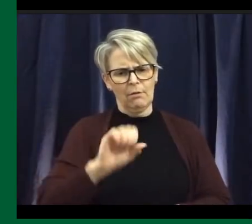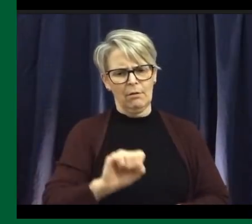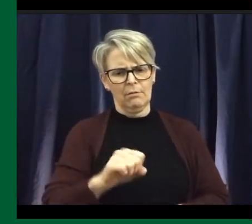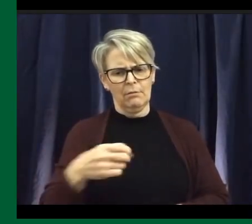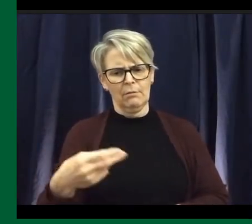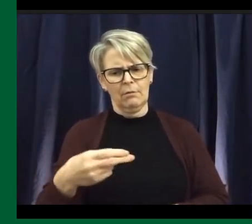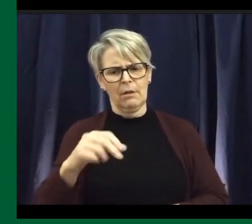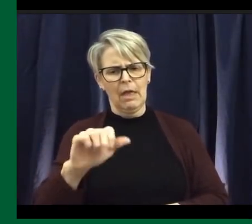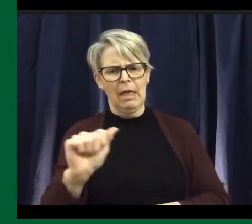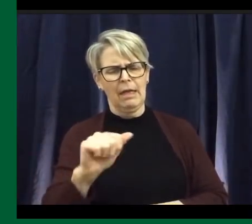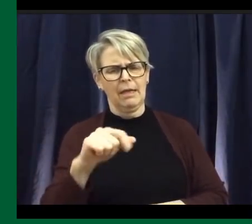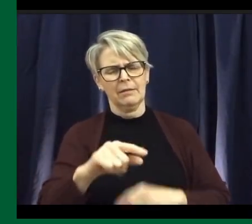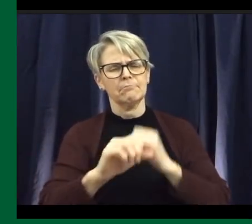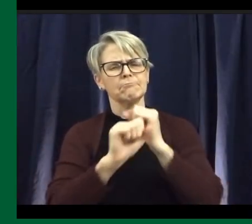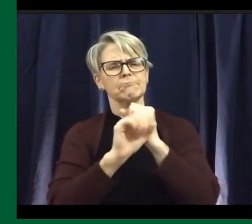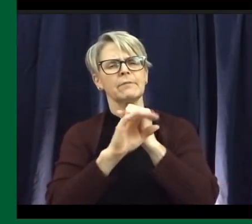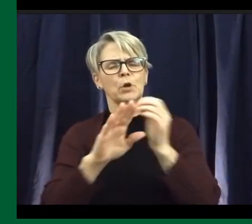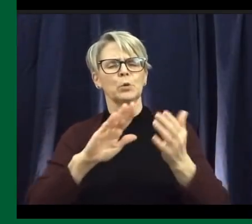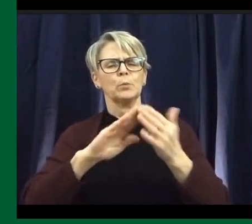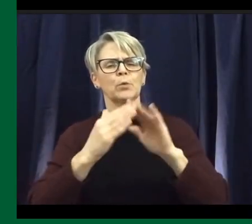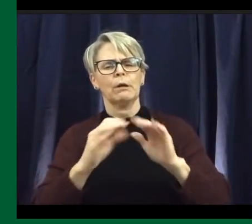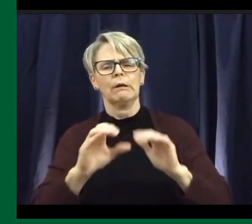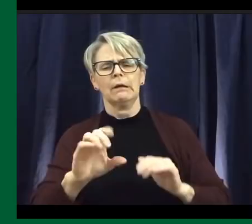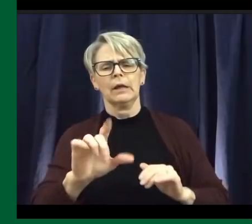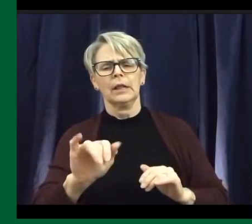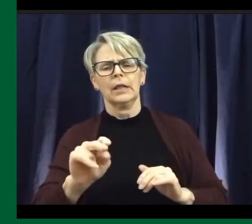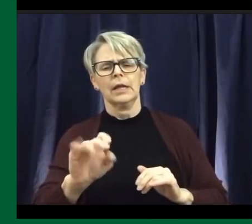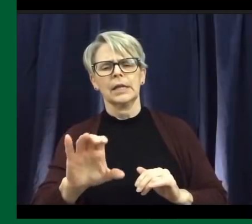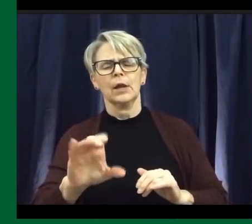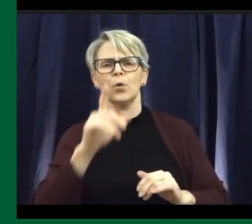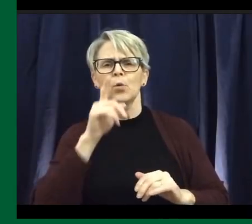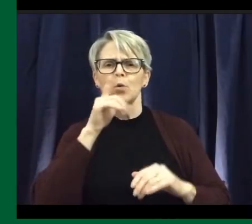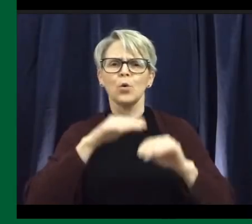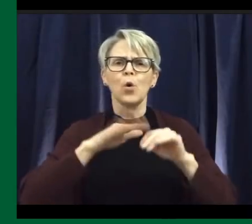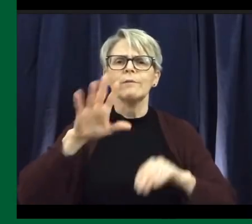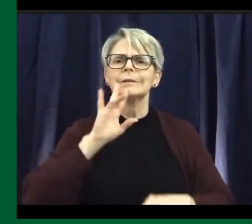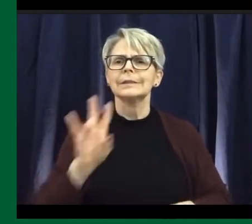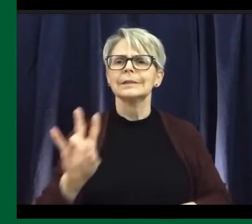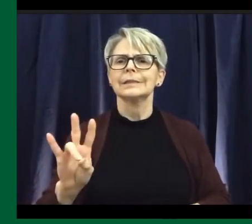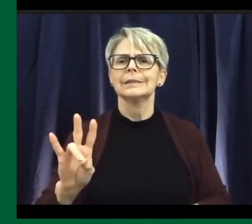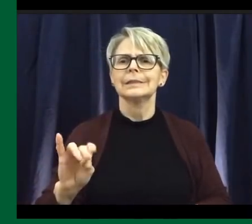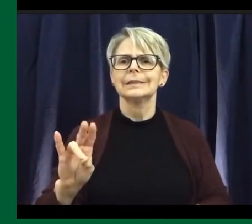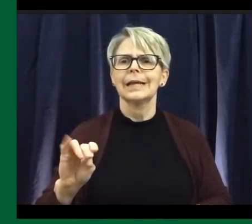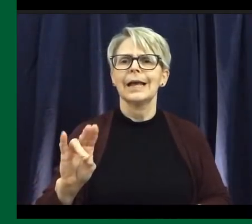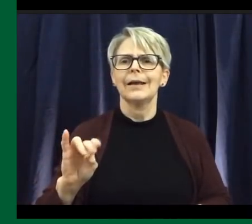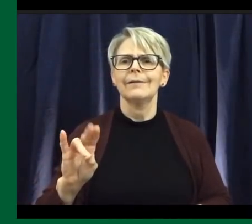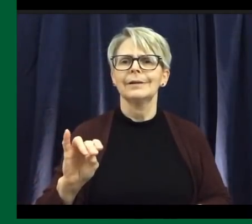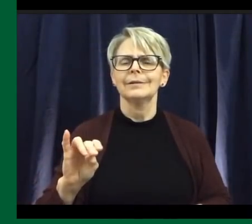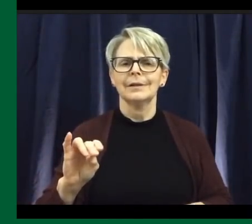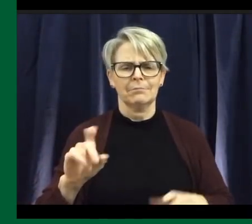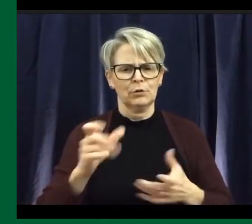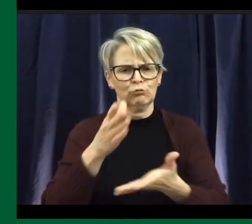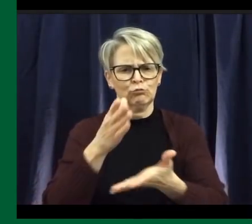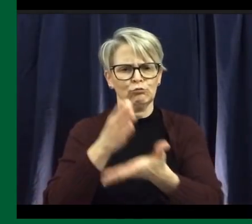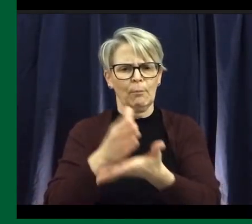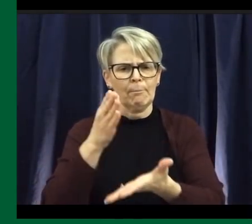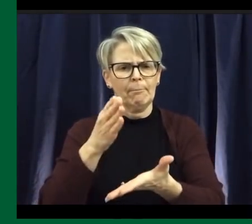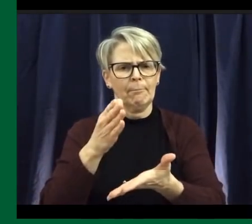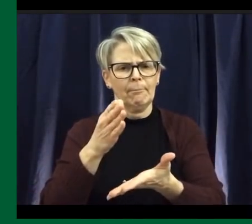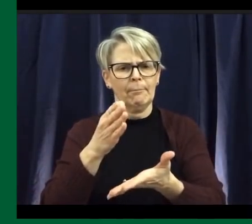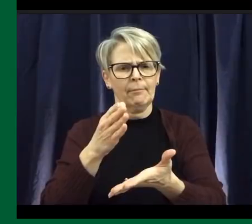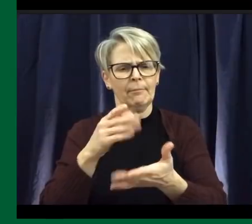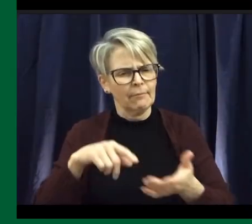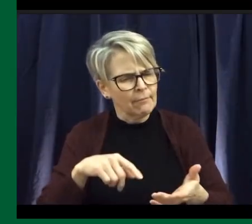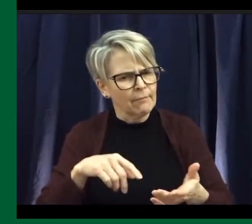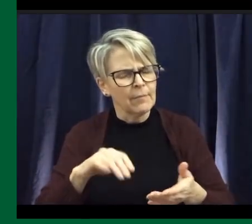few community clinics for people over 70. Yeah. Has since stopped doing that, and there have been questions, at least to me, about why